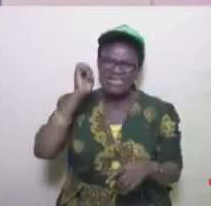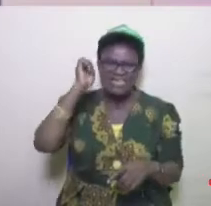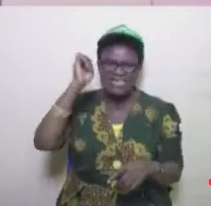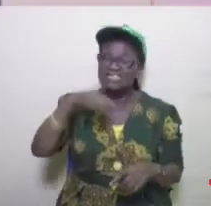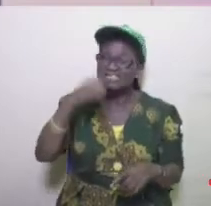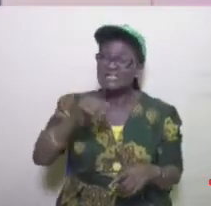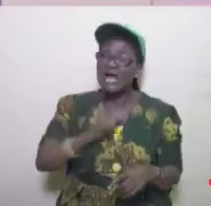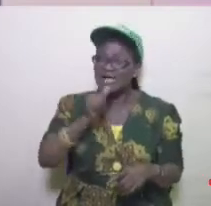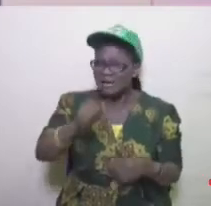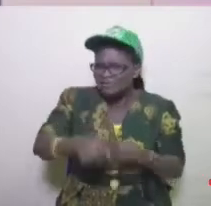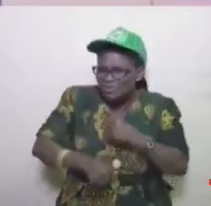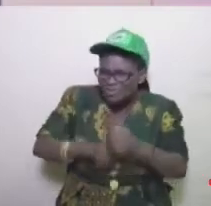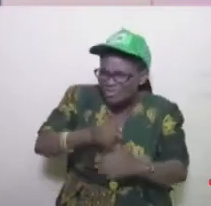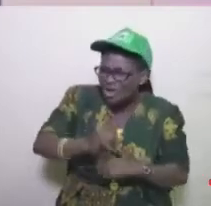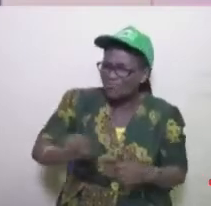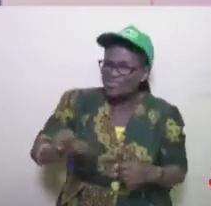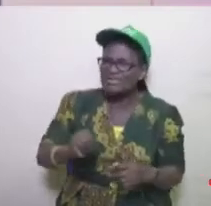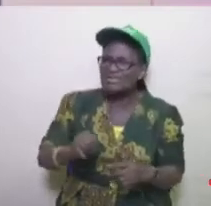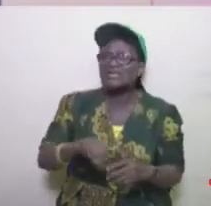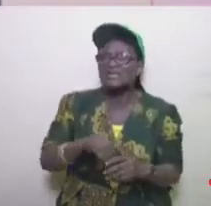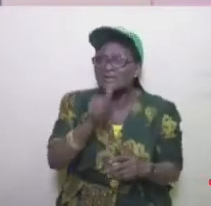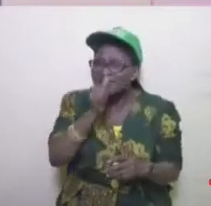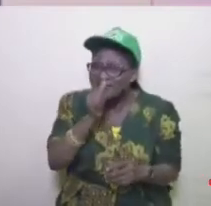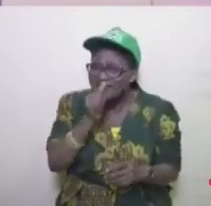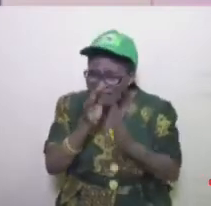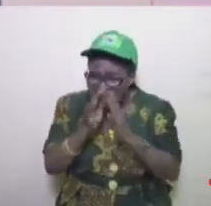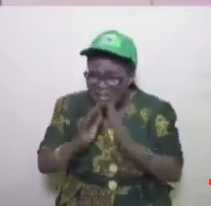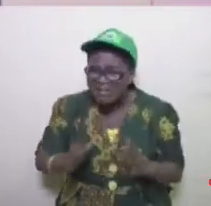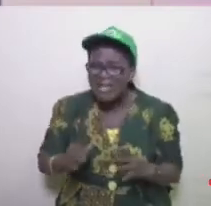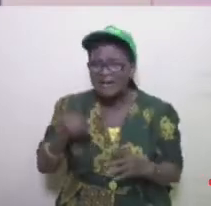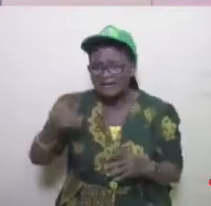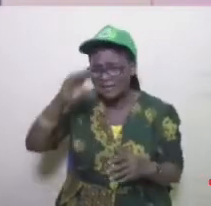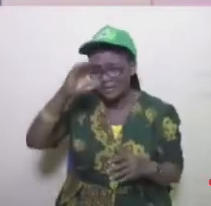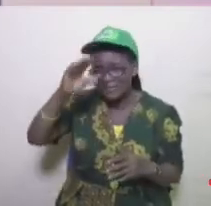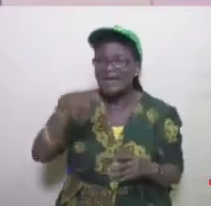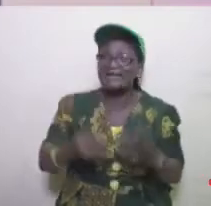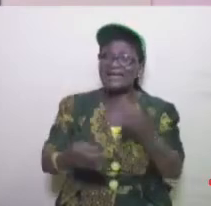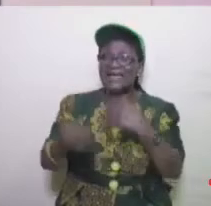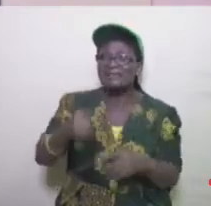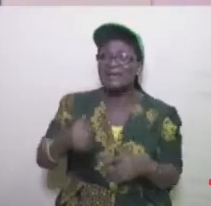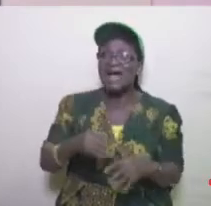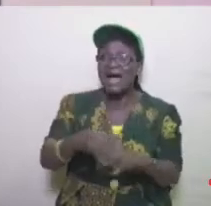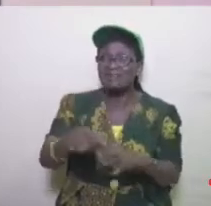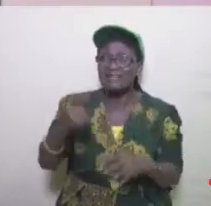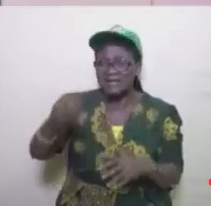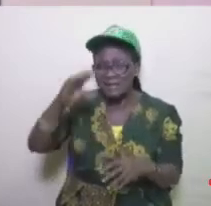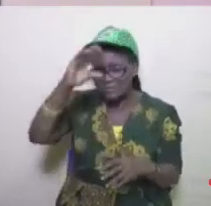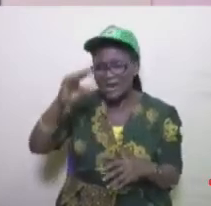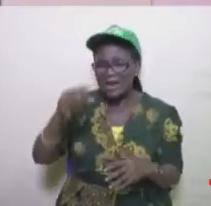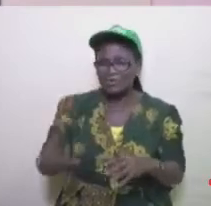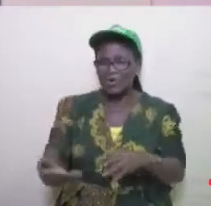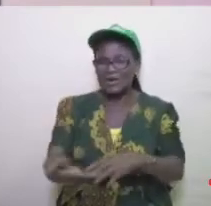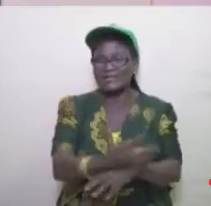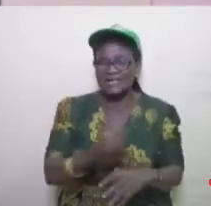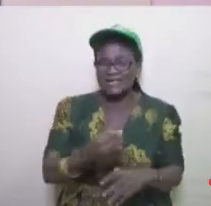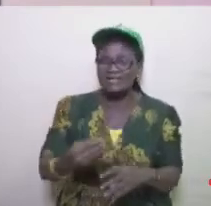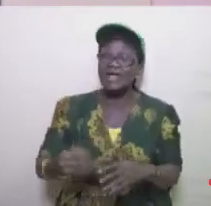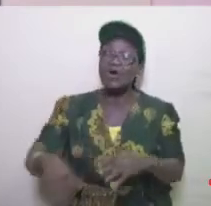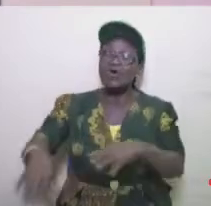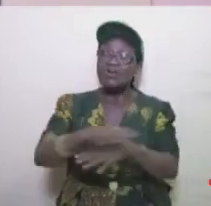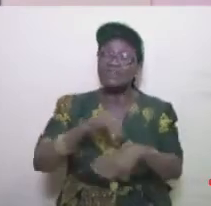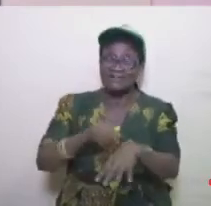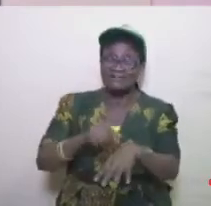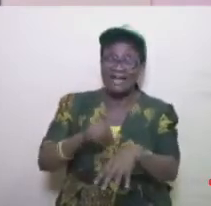you are forgiven. So the man came usually. Because after the man collected his overtime money, the other